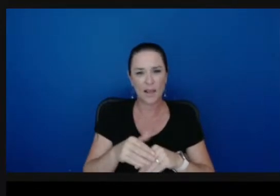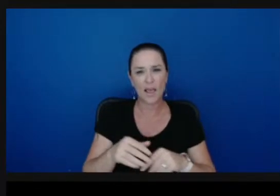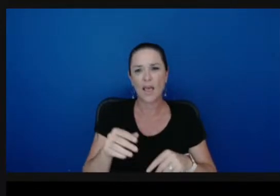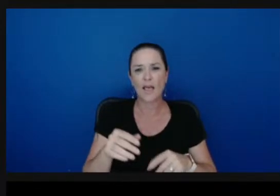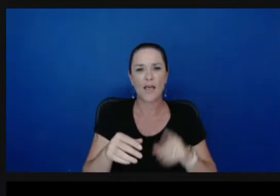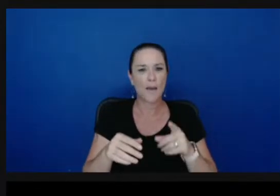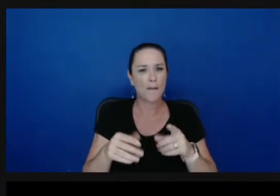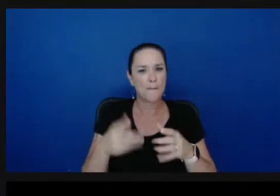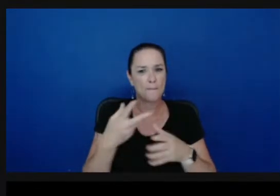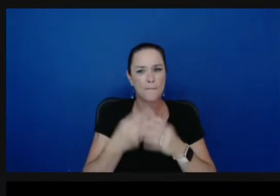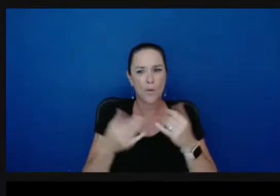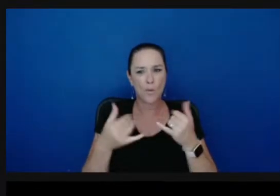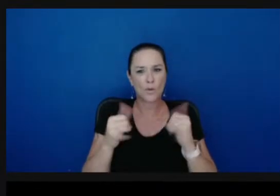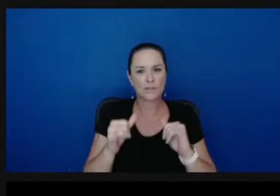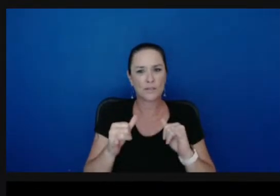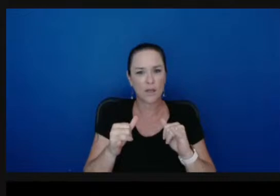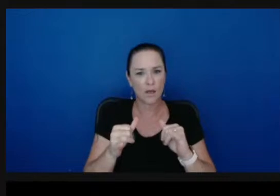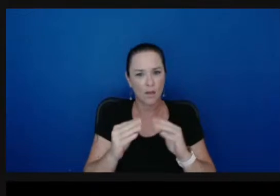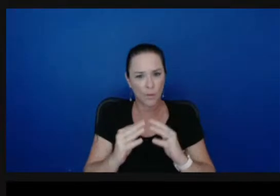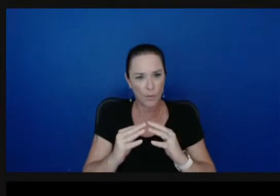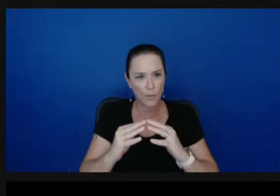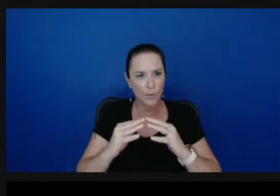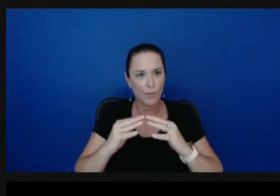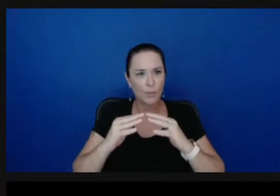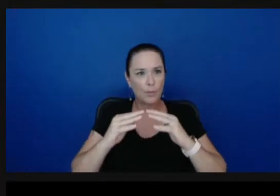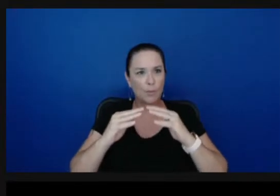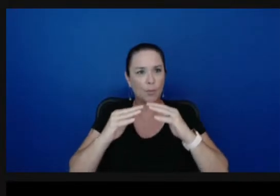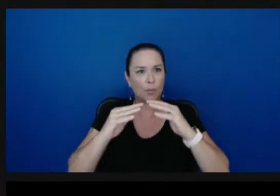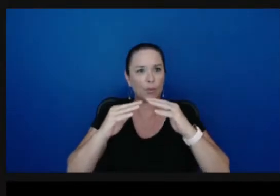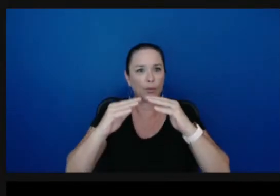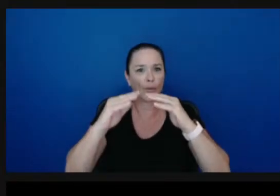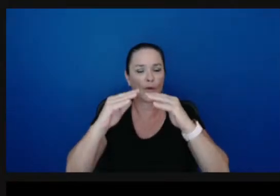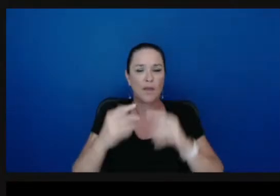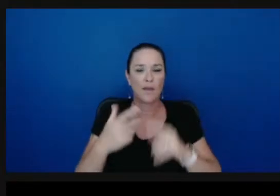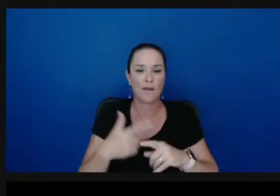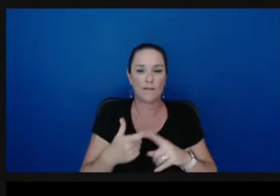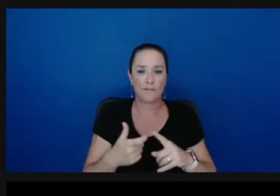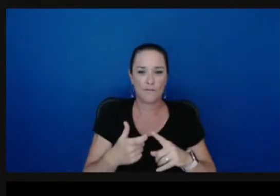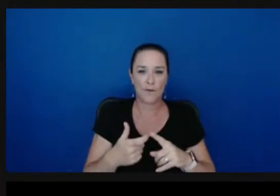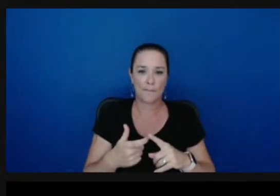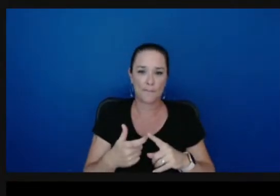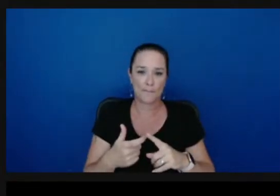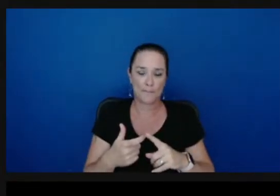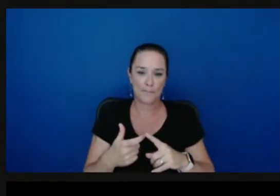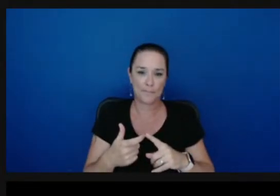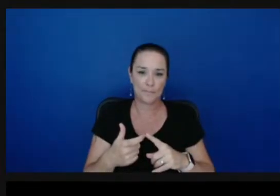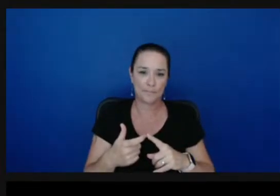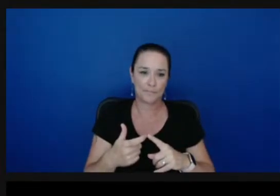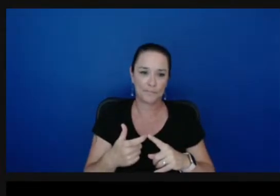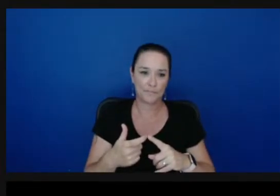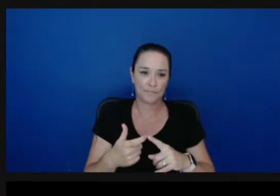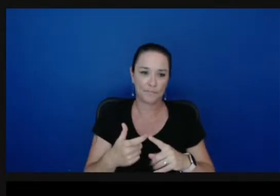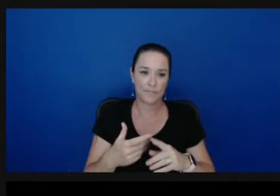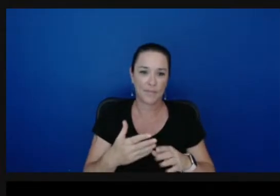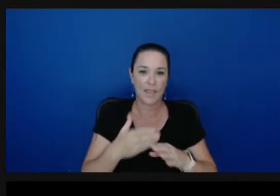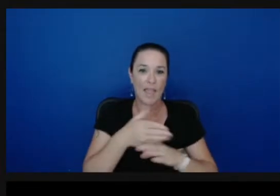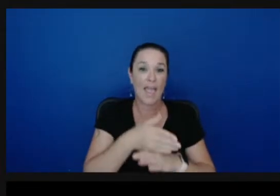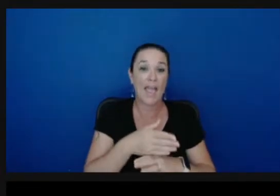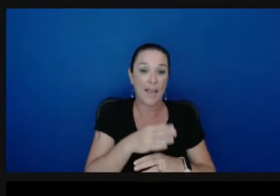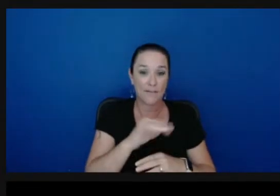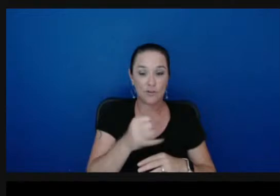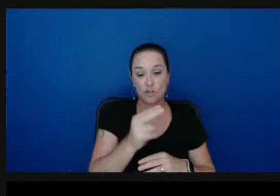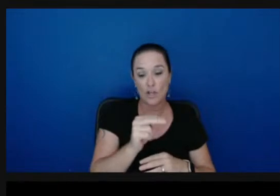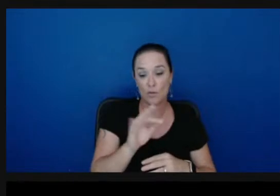rising from October, rising from even from post January, February